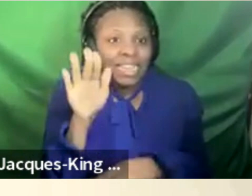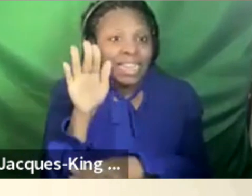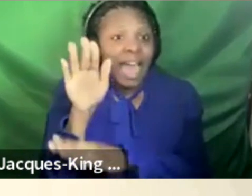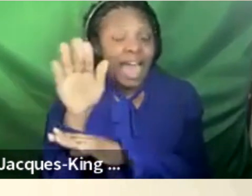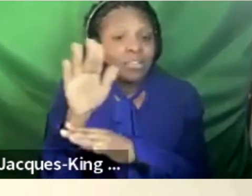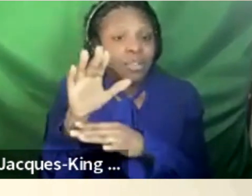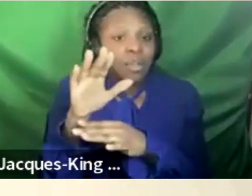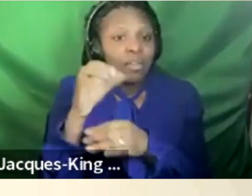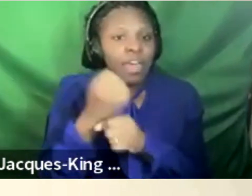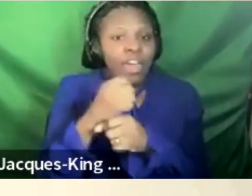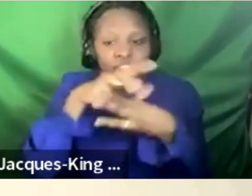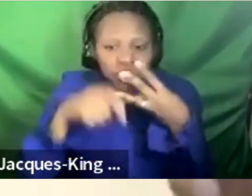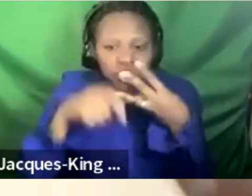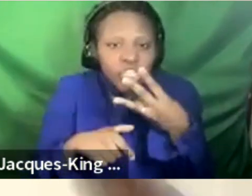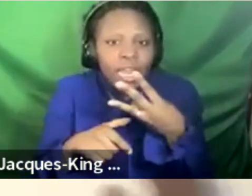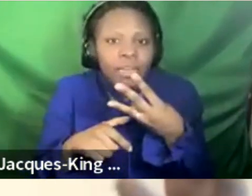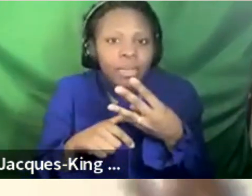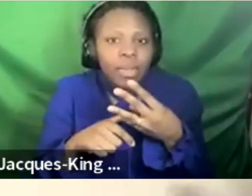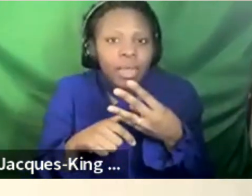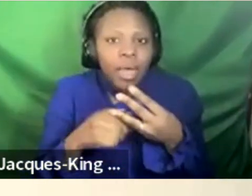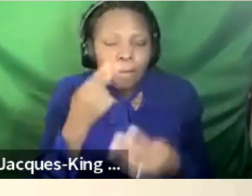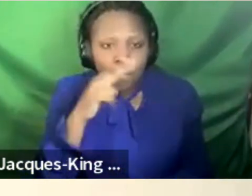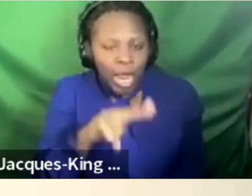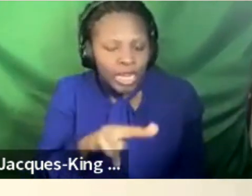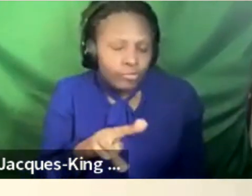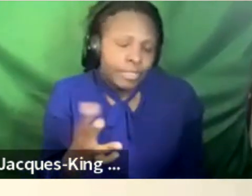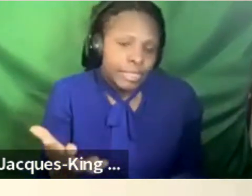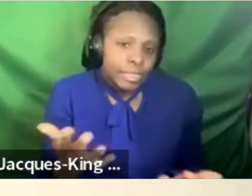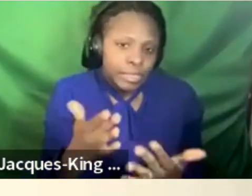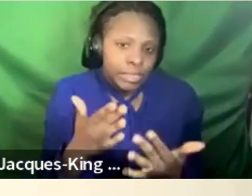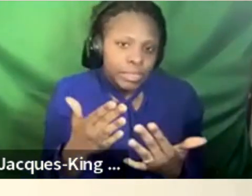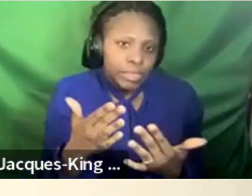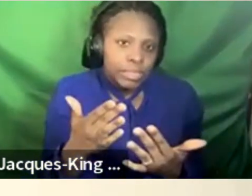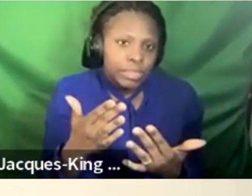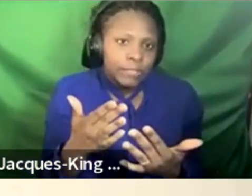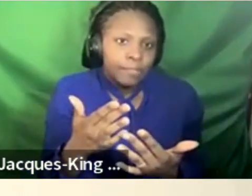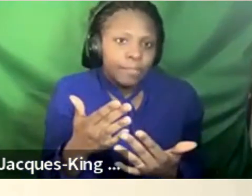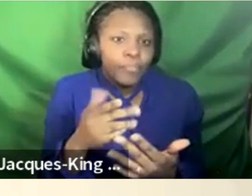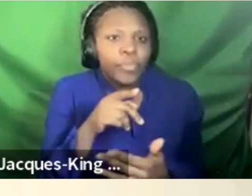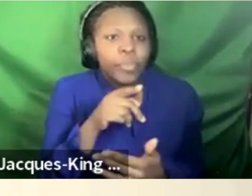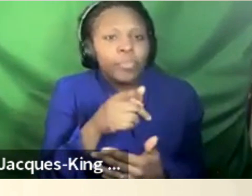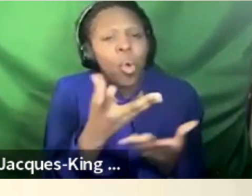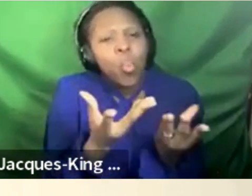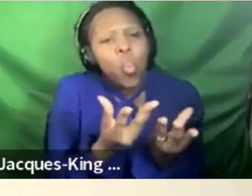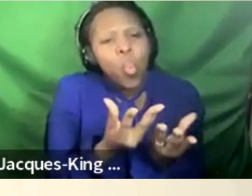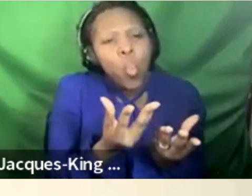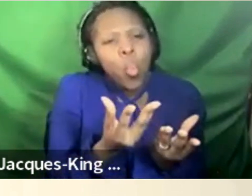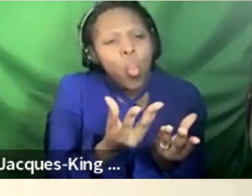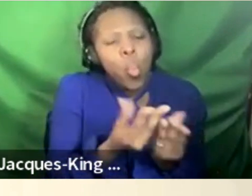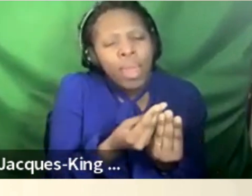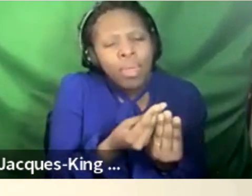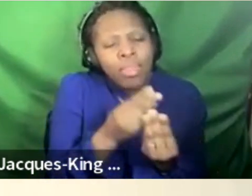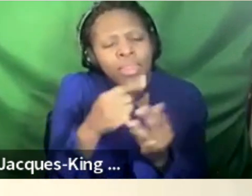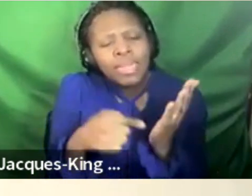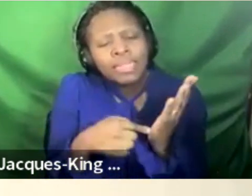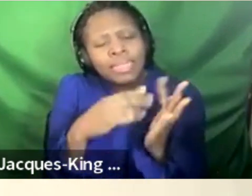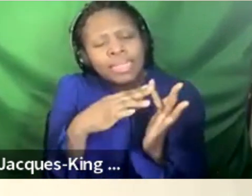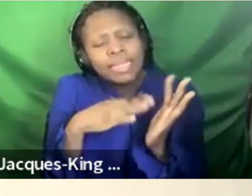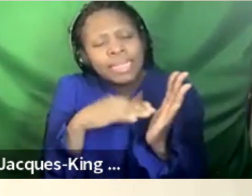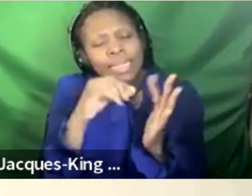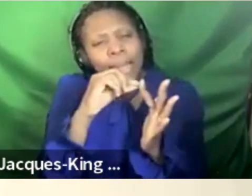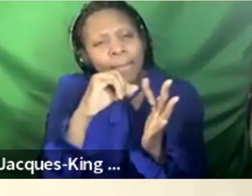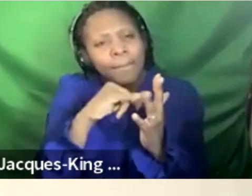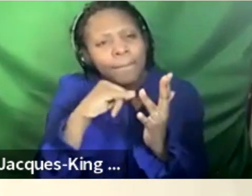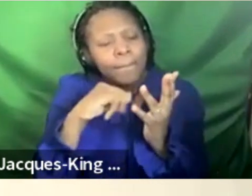that they are outside of the gender binary in some sort of way. And even